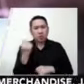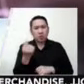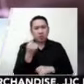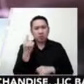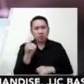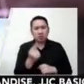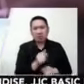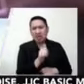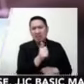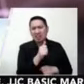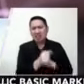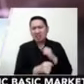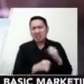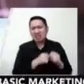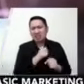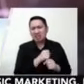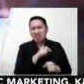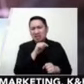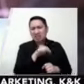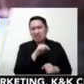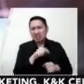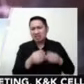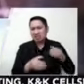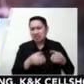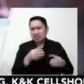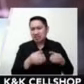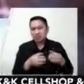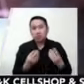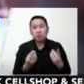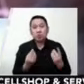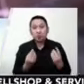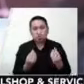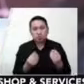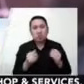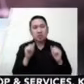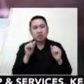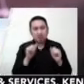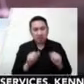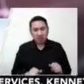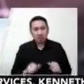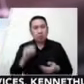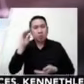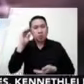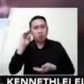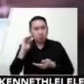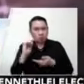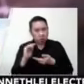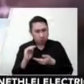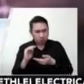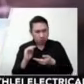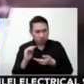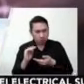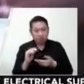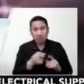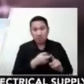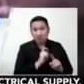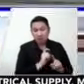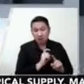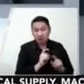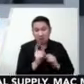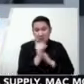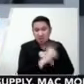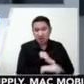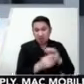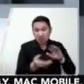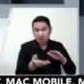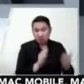ito. Pero ang nagawa natin, napakommute natin ang sentensya niya from death sentence to life imprisonment.